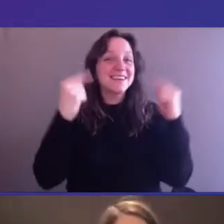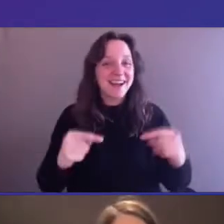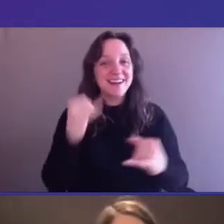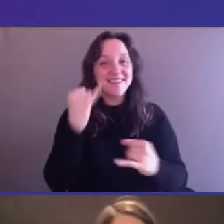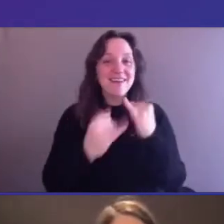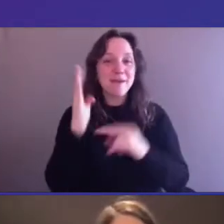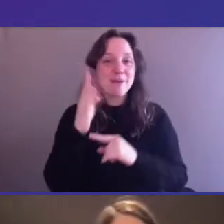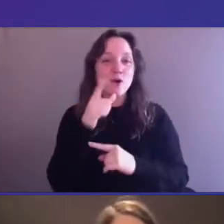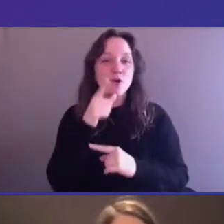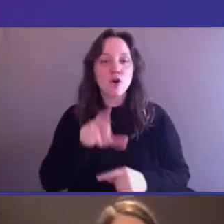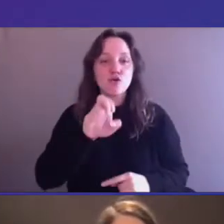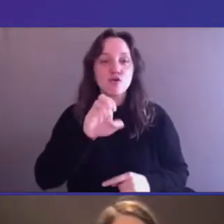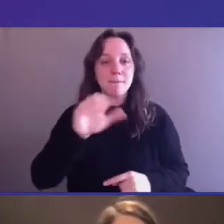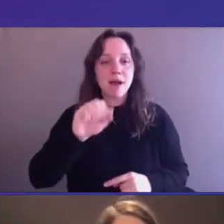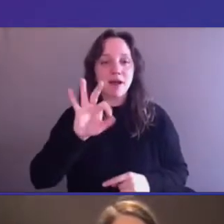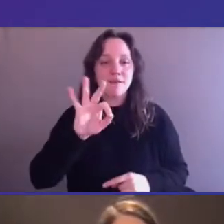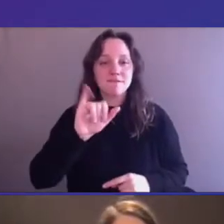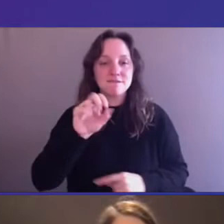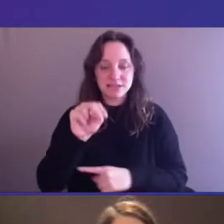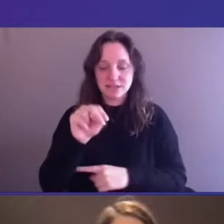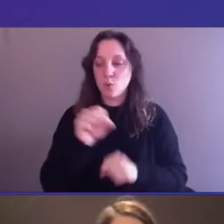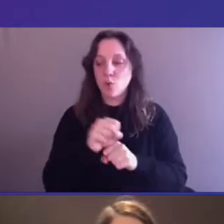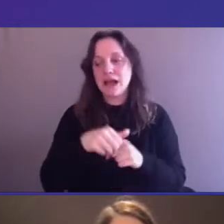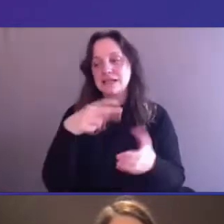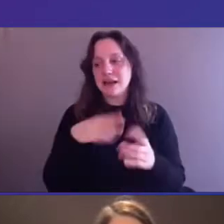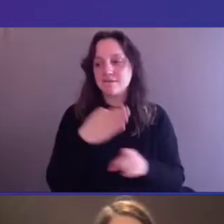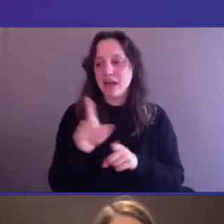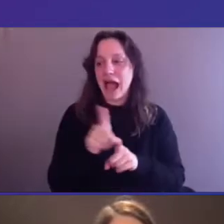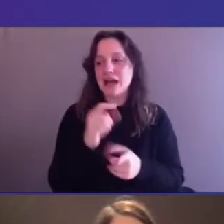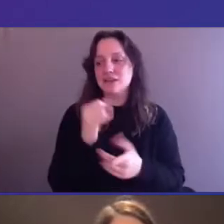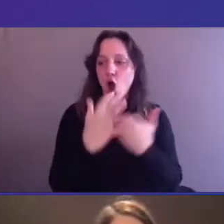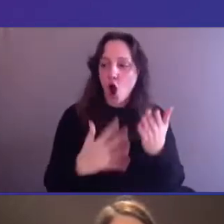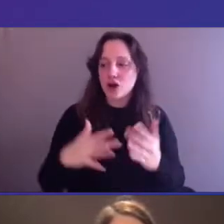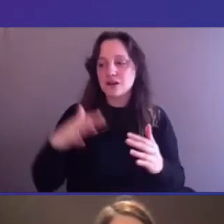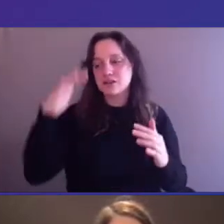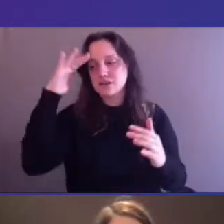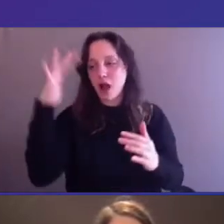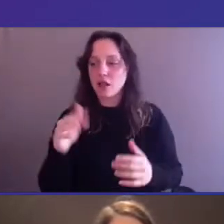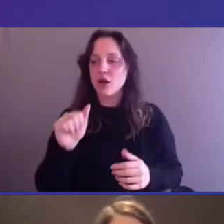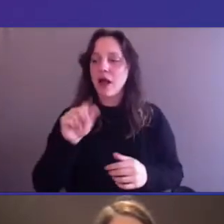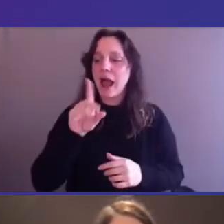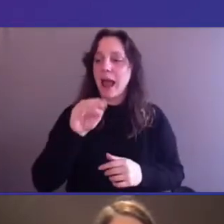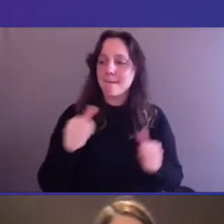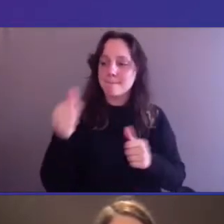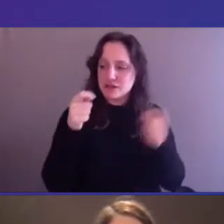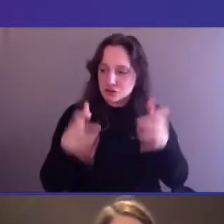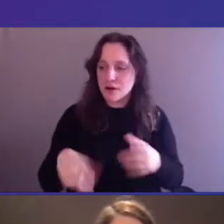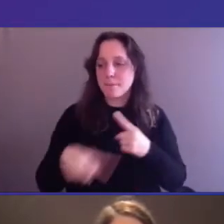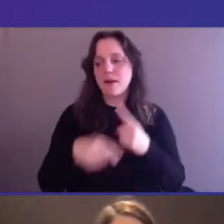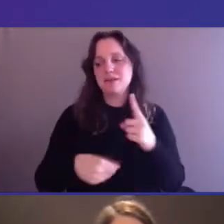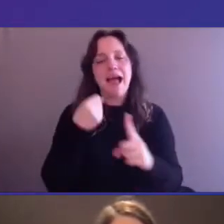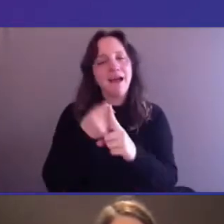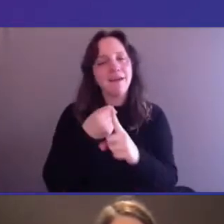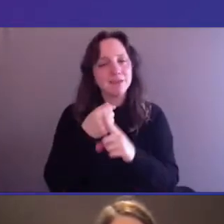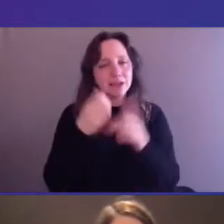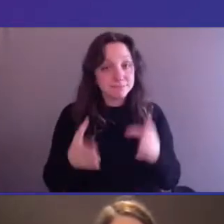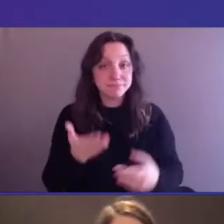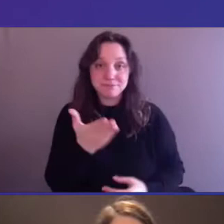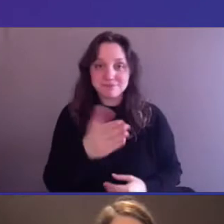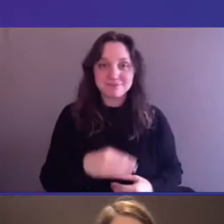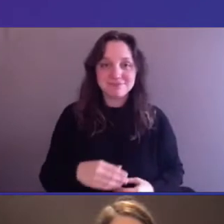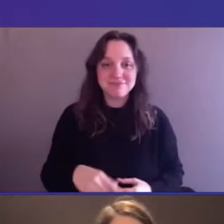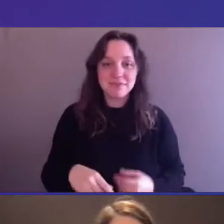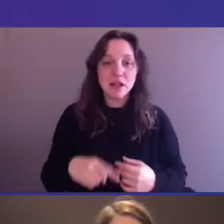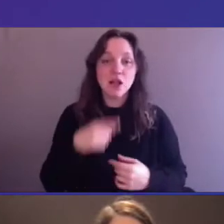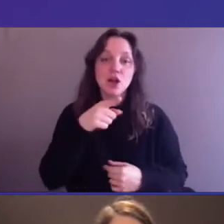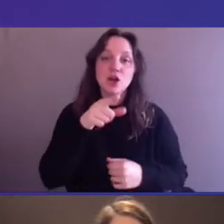panelist is Rebecca Fitton, who works in the dance field as an artist, scholar, administrator, and an advocate. Among others, she works